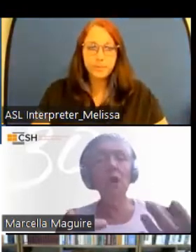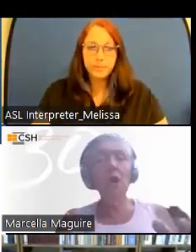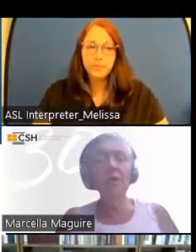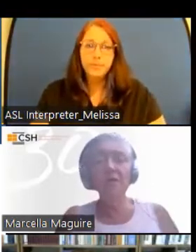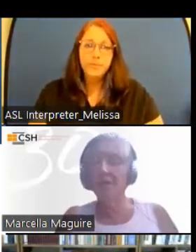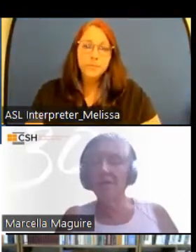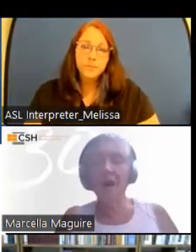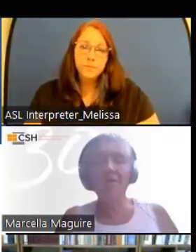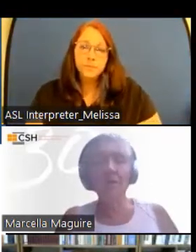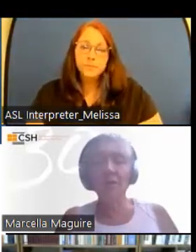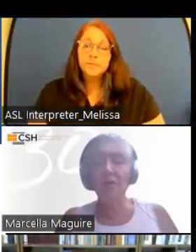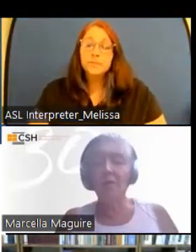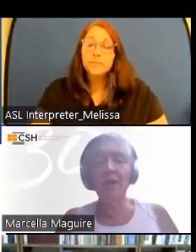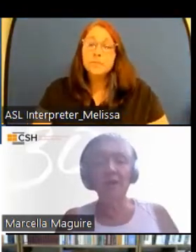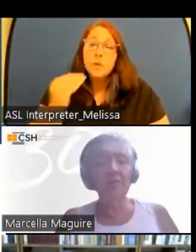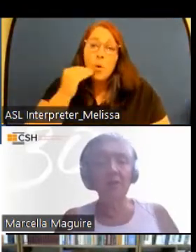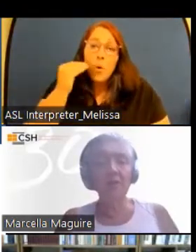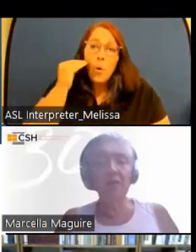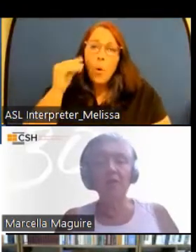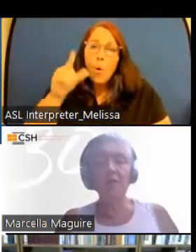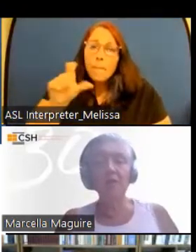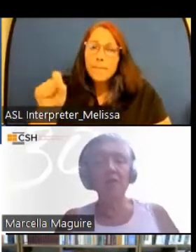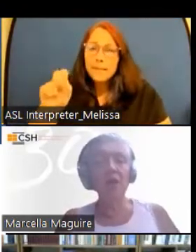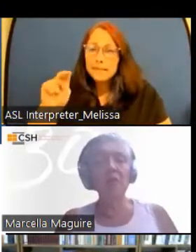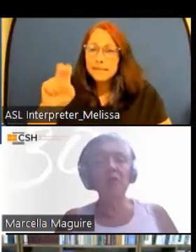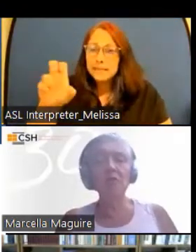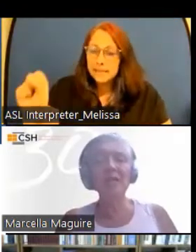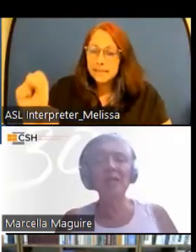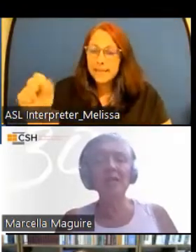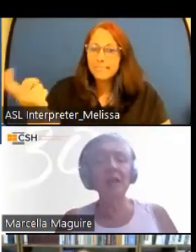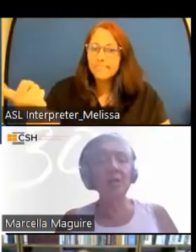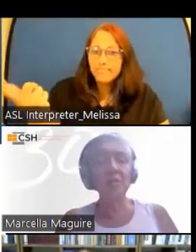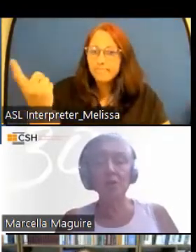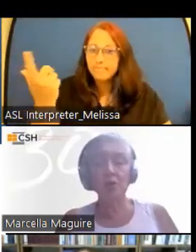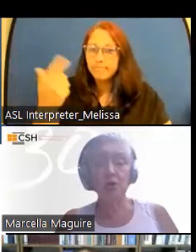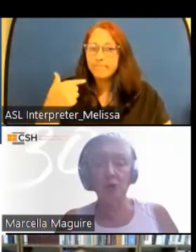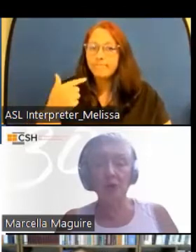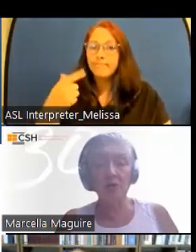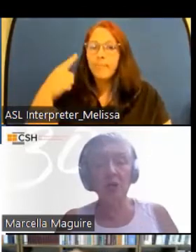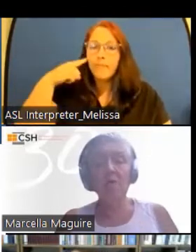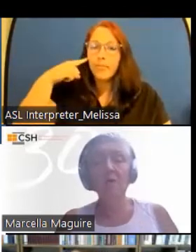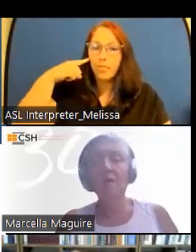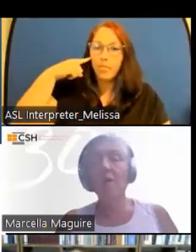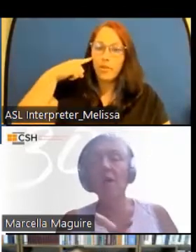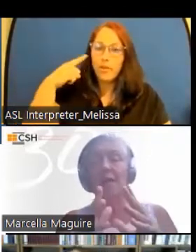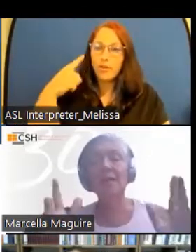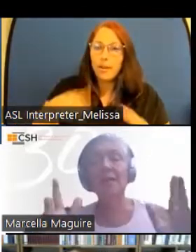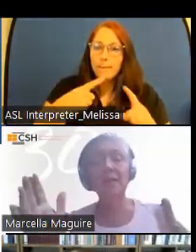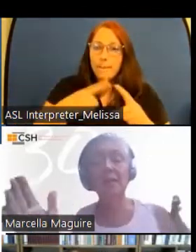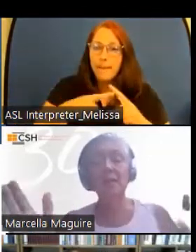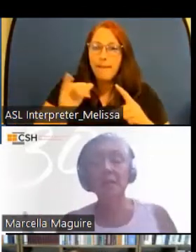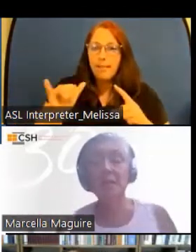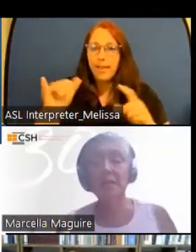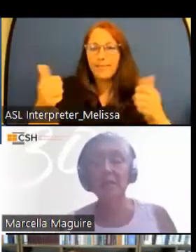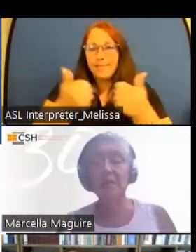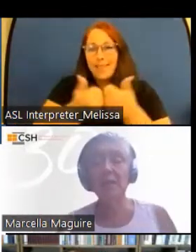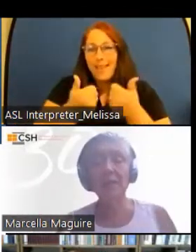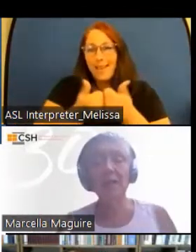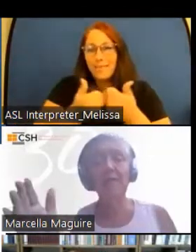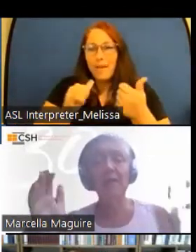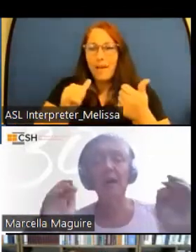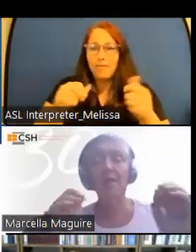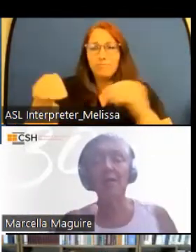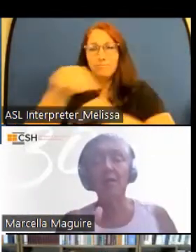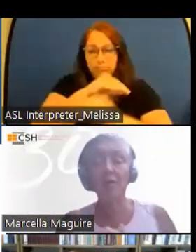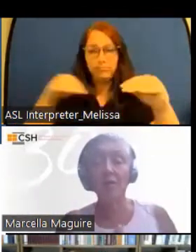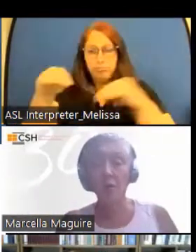So homelessness, I've always thought about it. I've been in this field for a long time. It's really a game of musical chairs. I like to say there are 16 people out